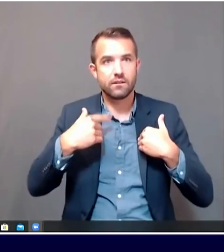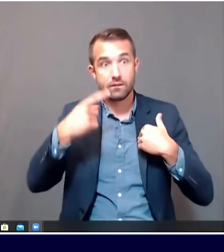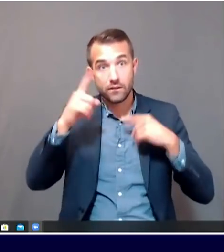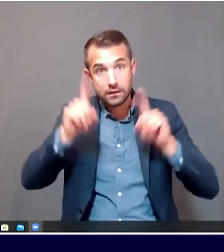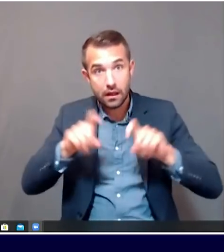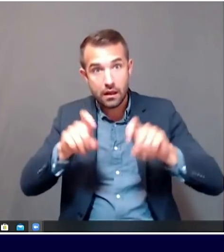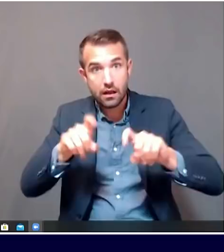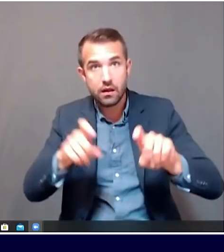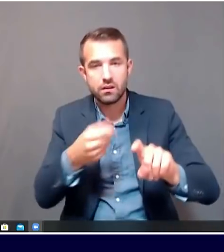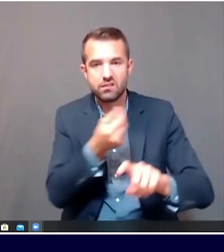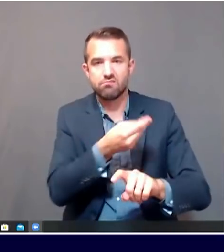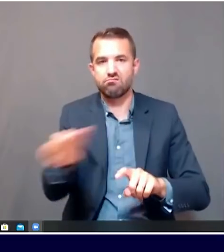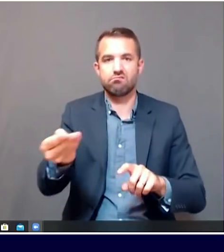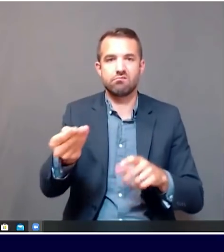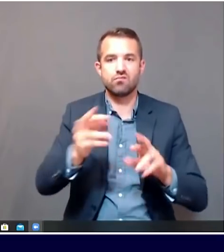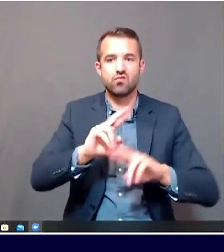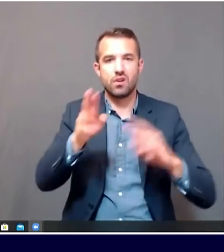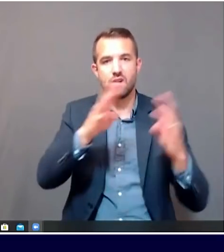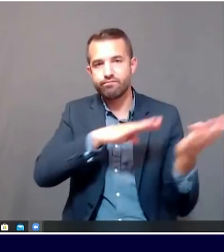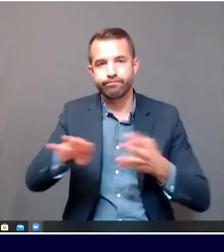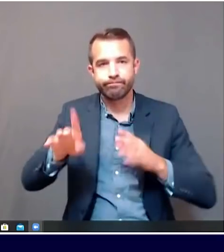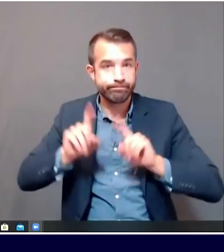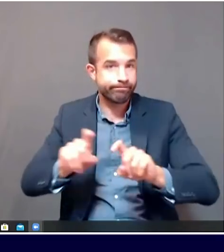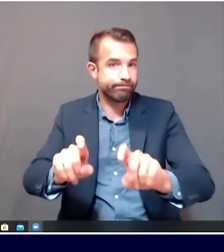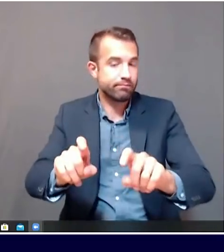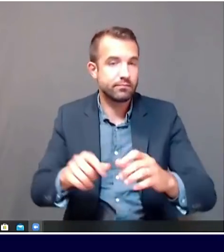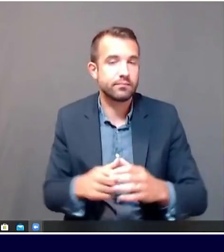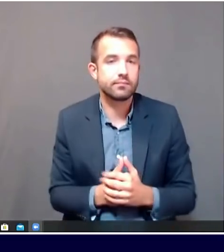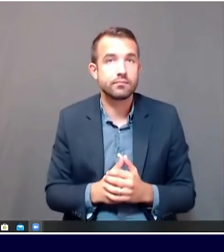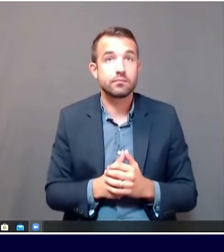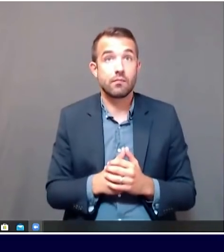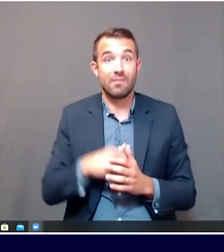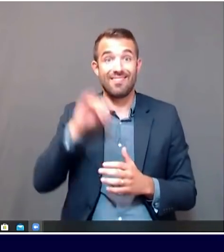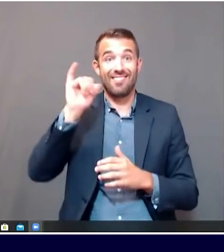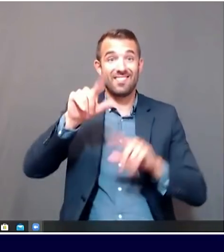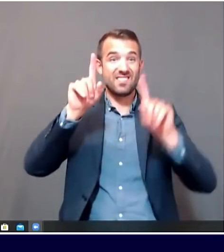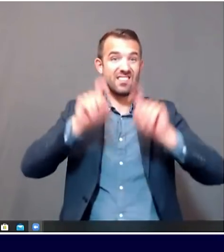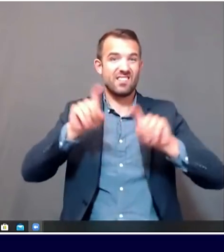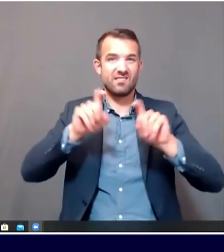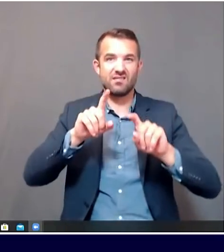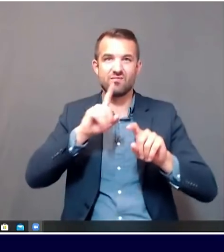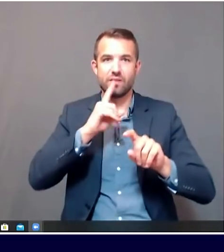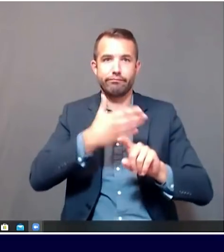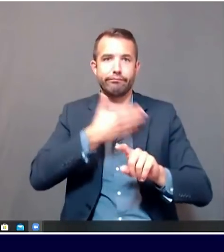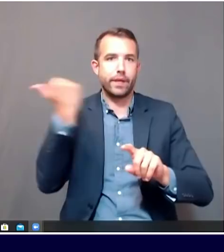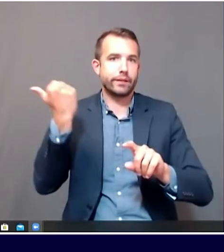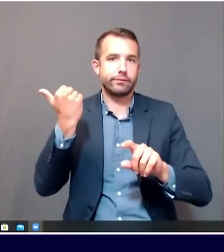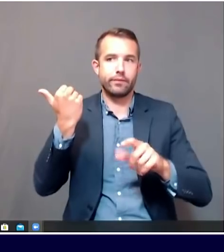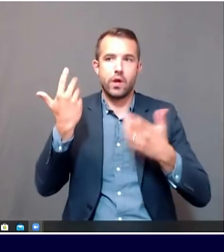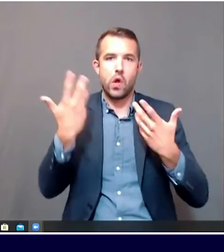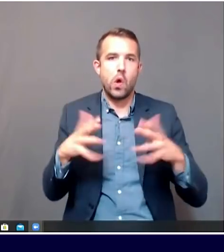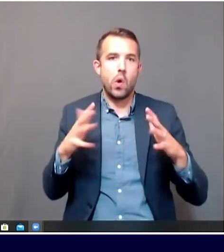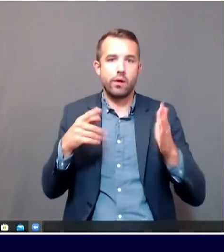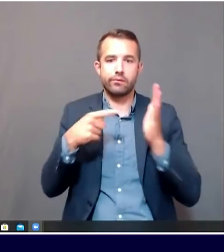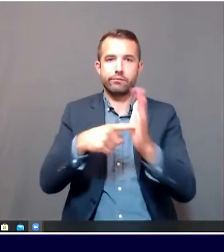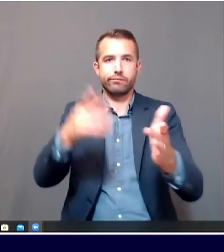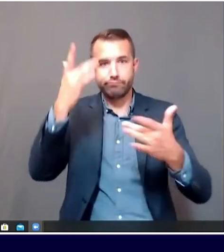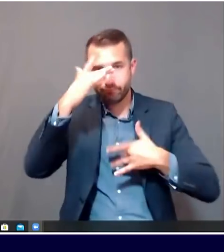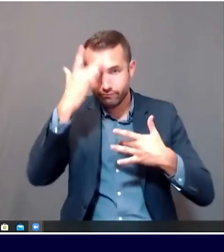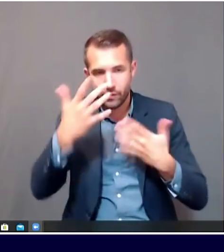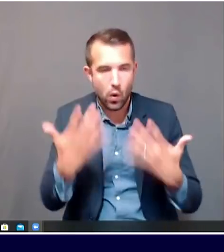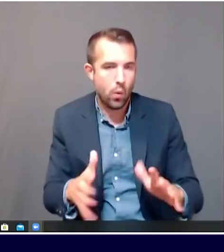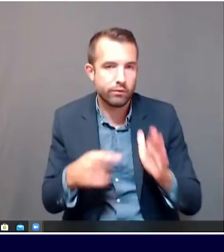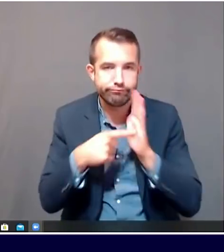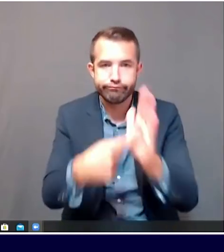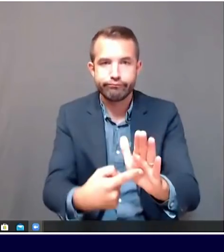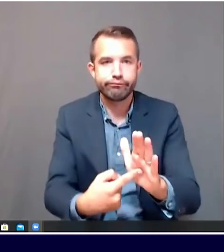after individuals start displaying symptoms, not before they start displaying symptoms. So we're starting to work with the facilities that